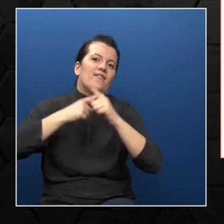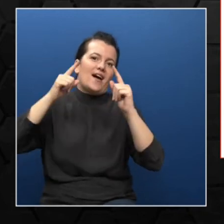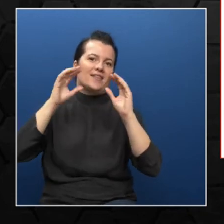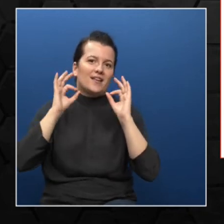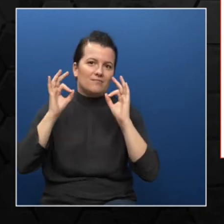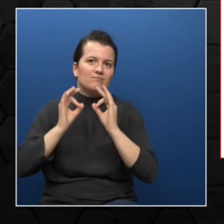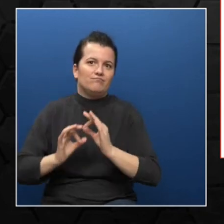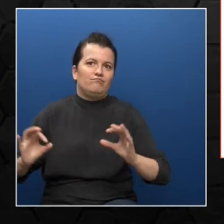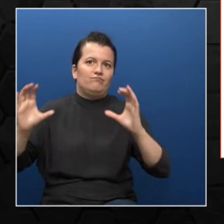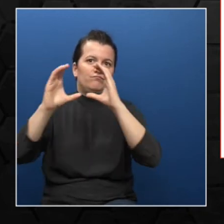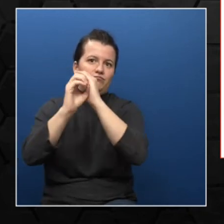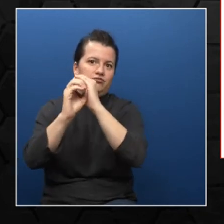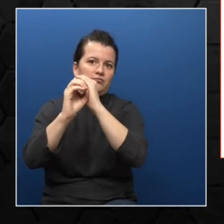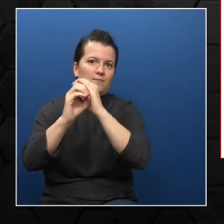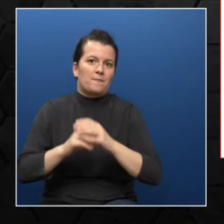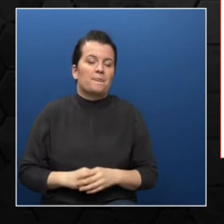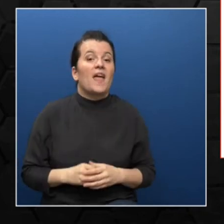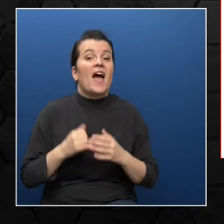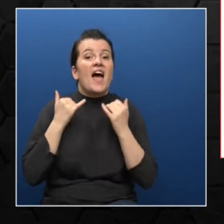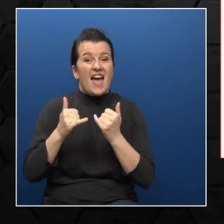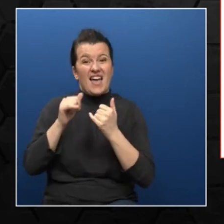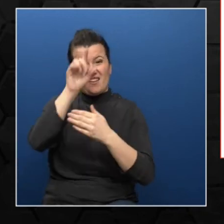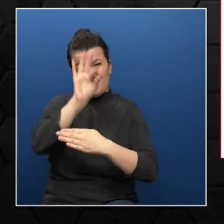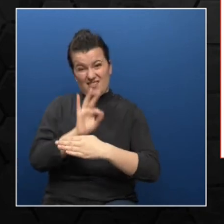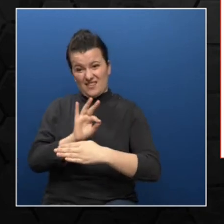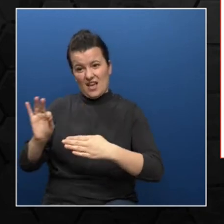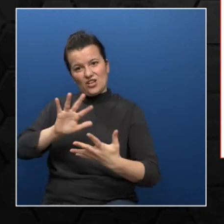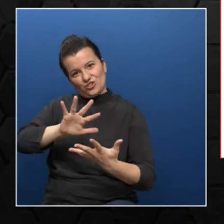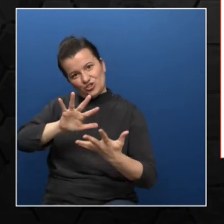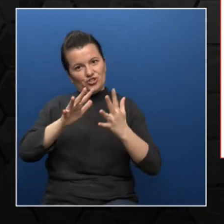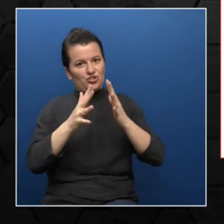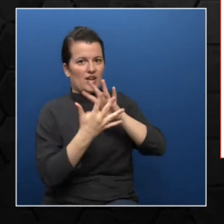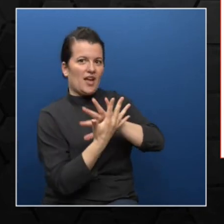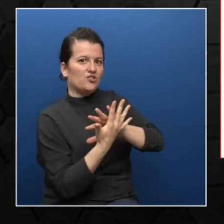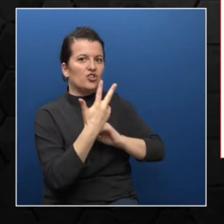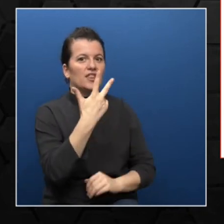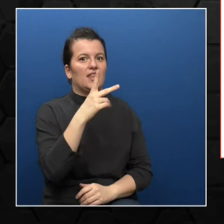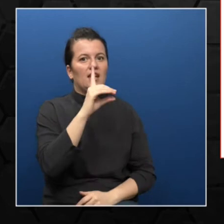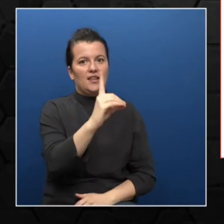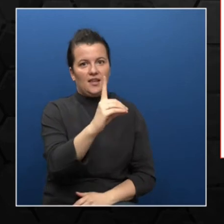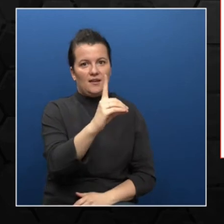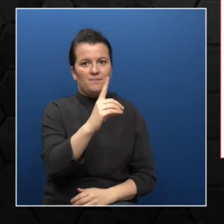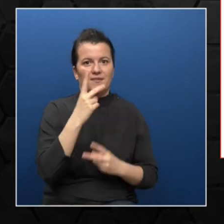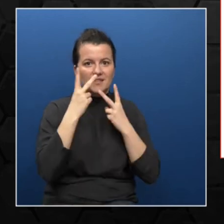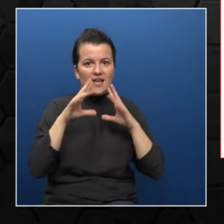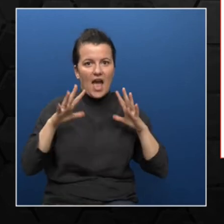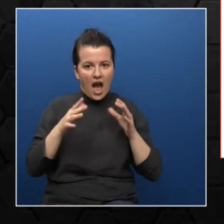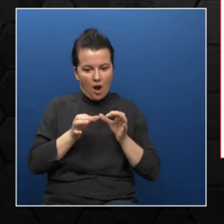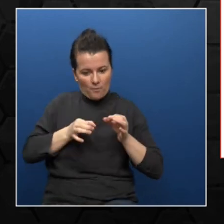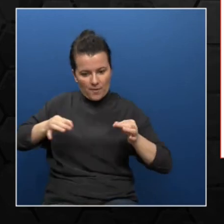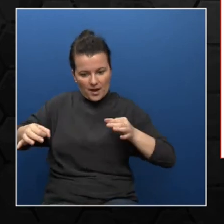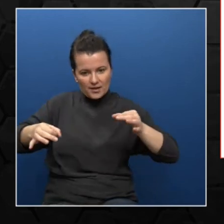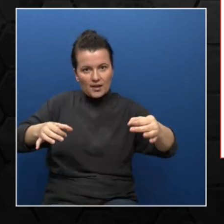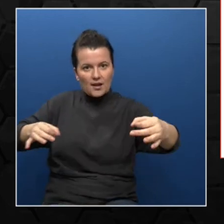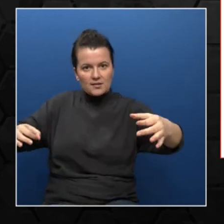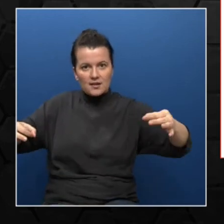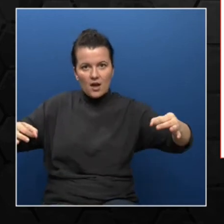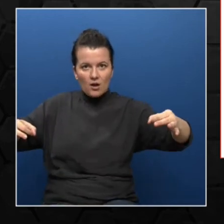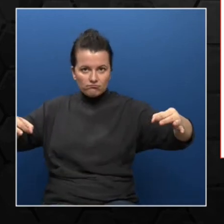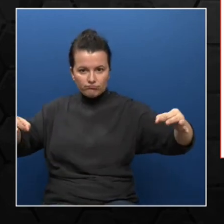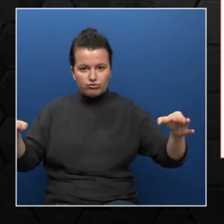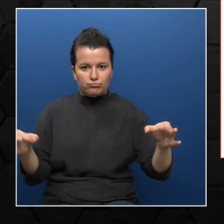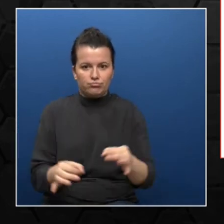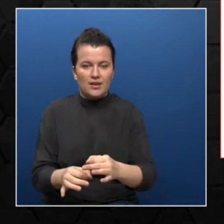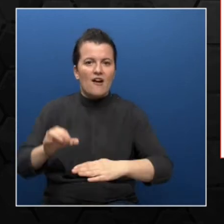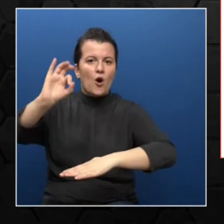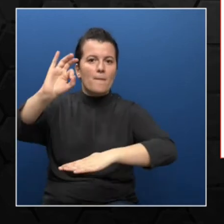look in a 3D space, where the particles try to go through the terrain and continue, use those two equations, keep